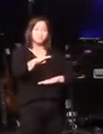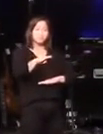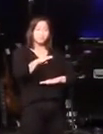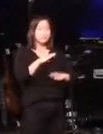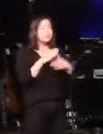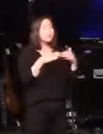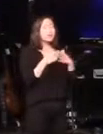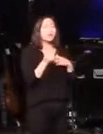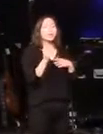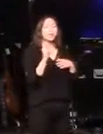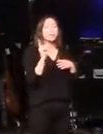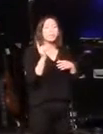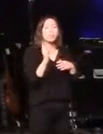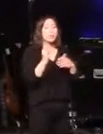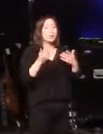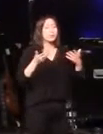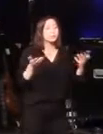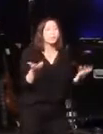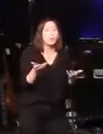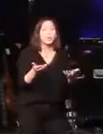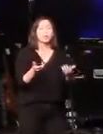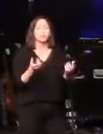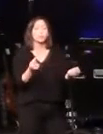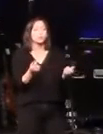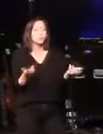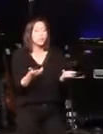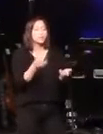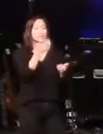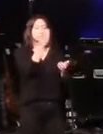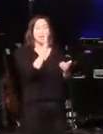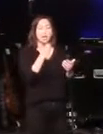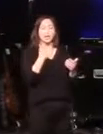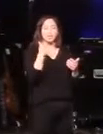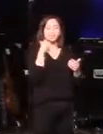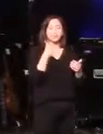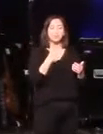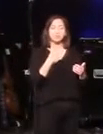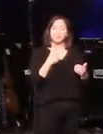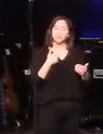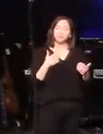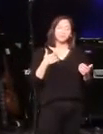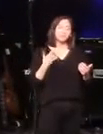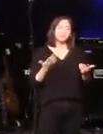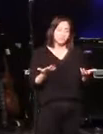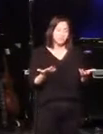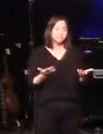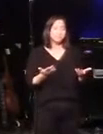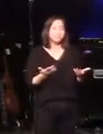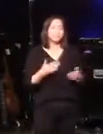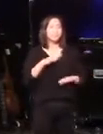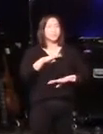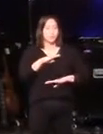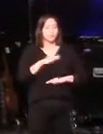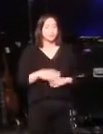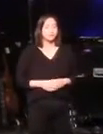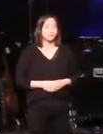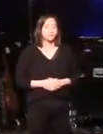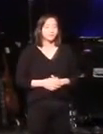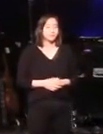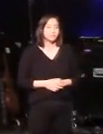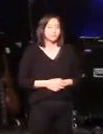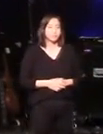me, that's what he has for me. And when I step into that contentment, when I step into that